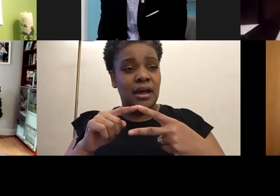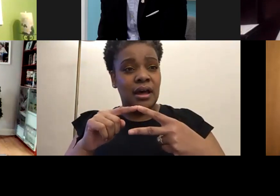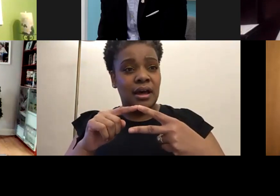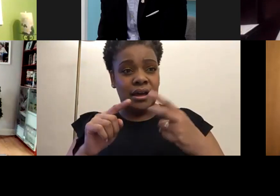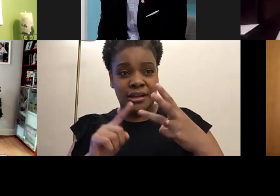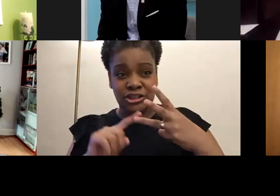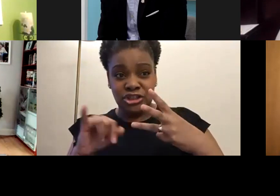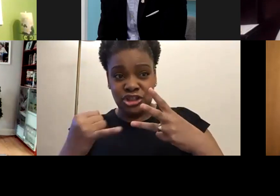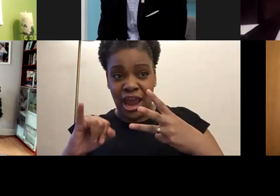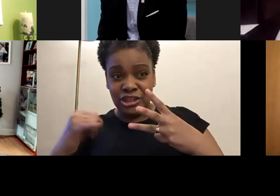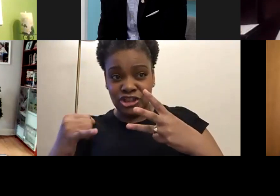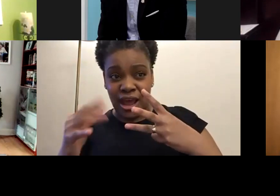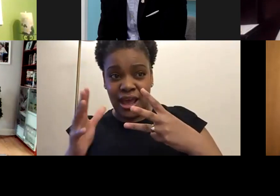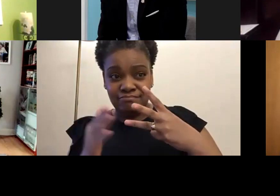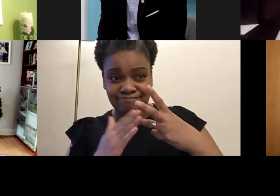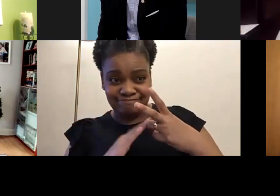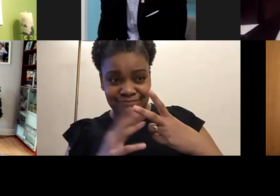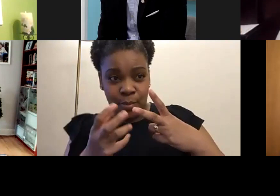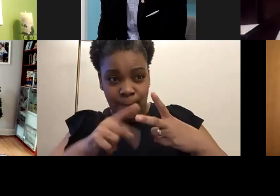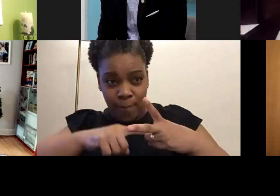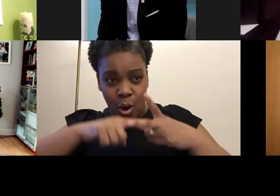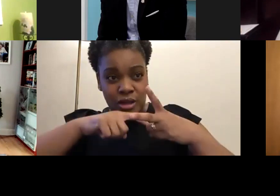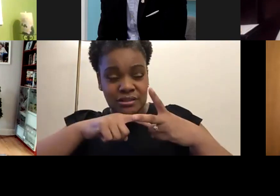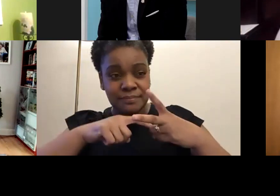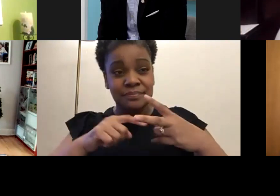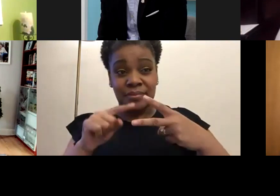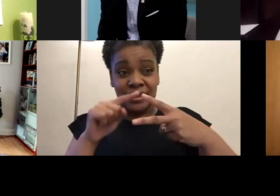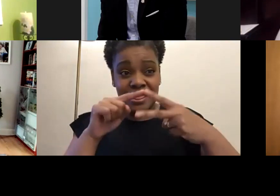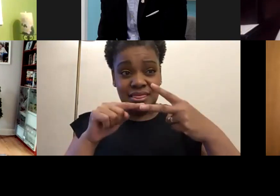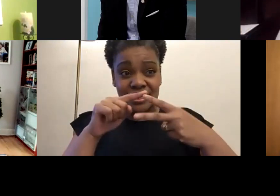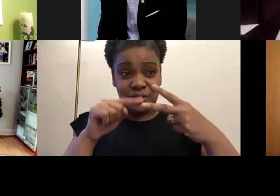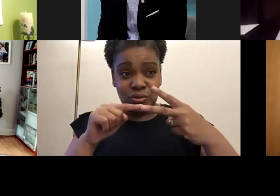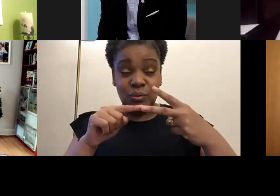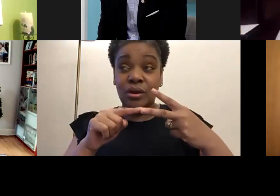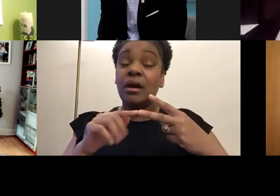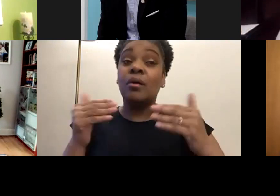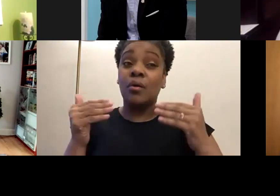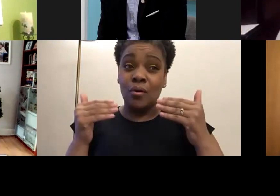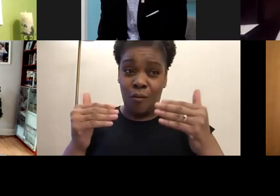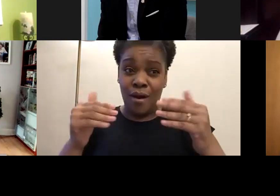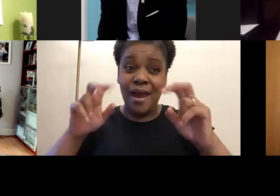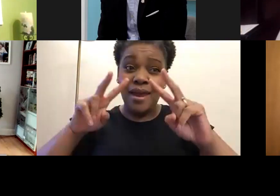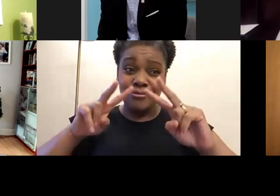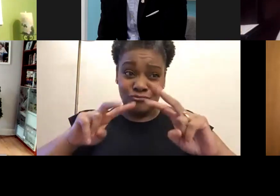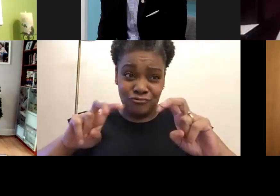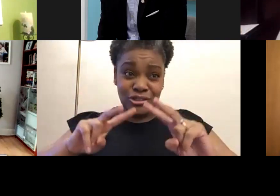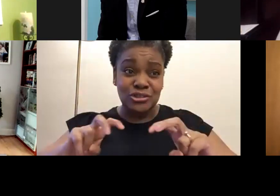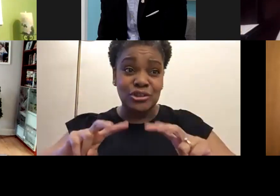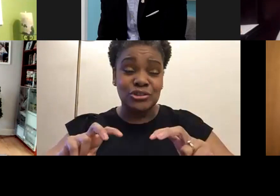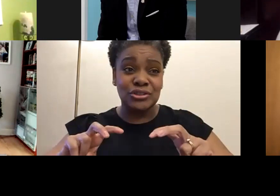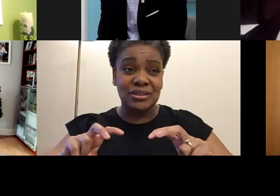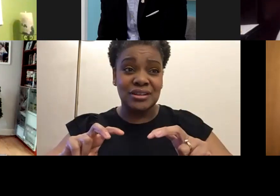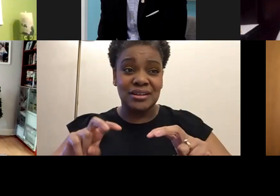mRNA vaccines. And if you haven't done research on what these are, it's worth looking into. It is a different way of vaccinating than we